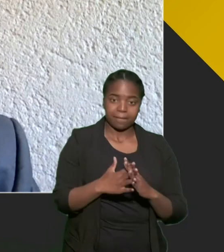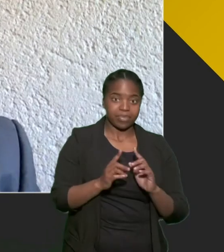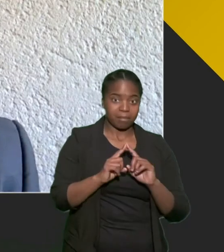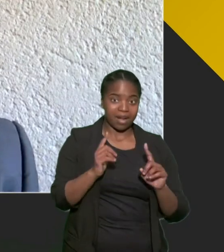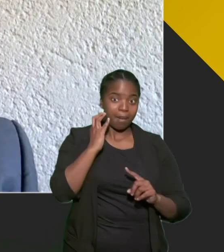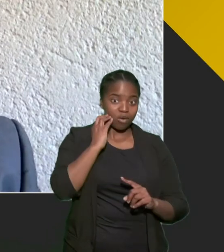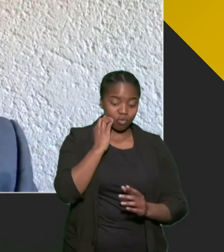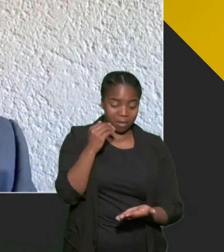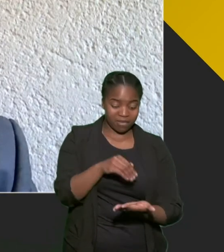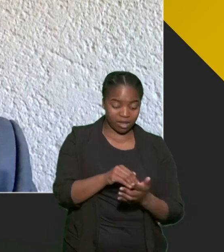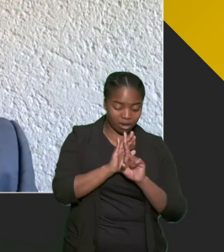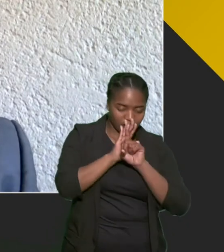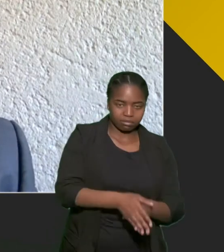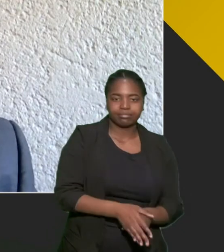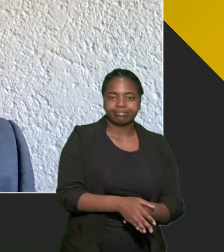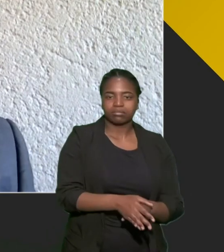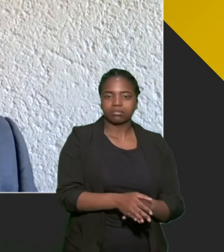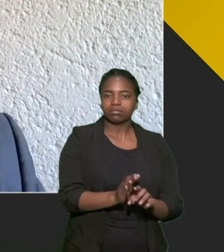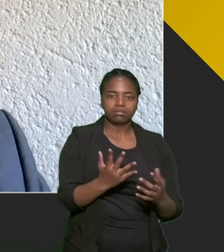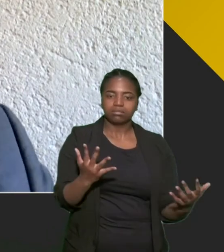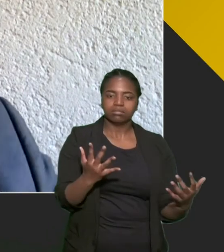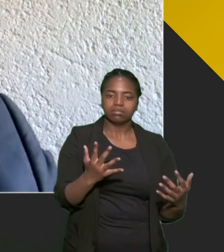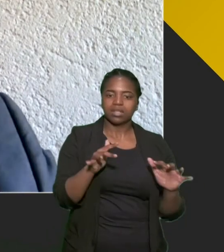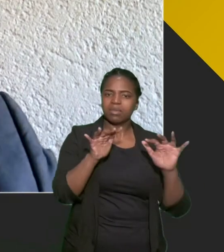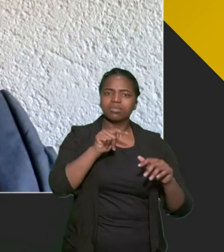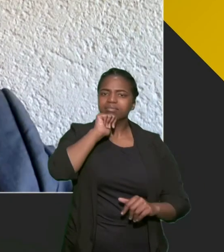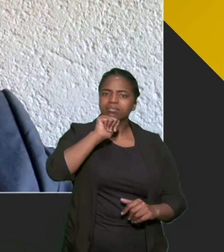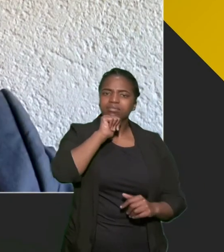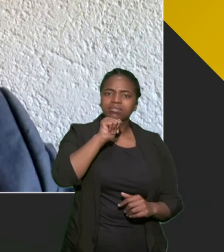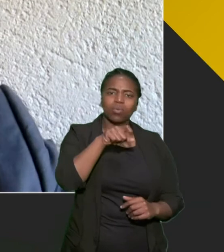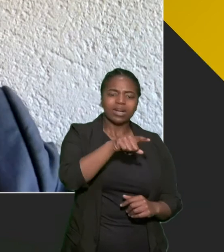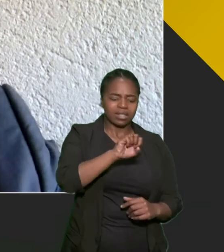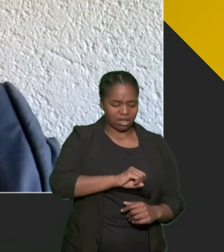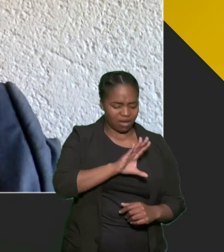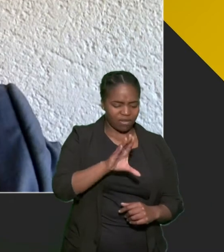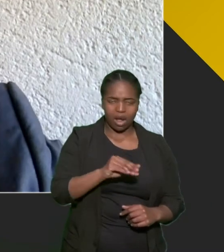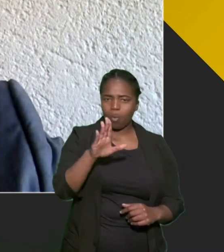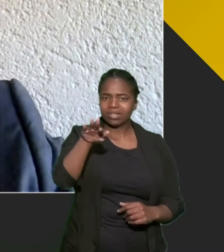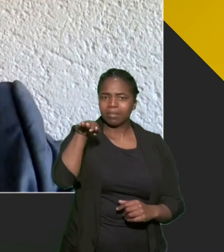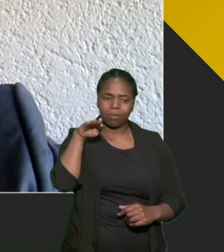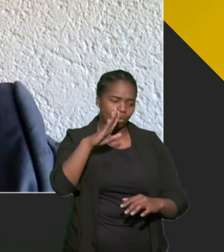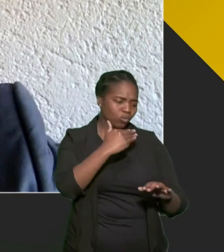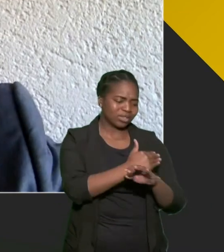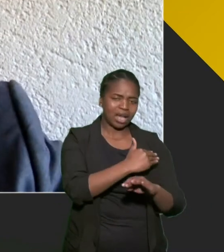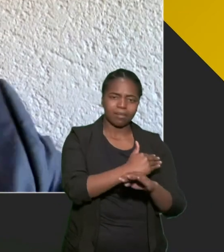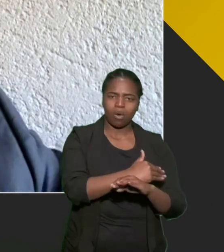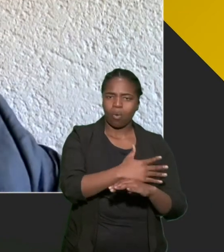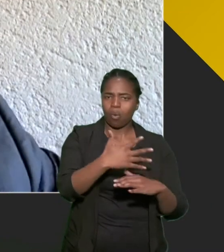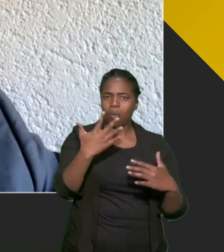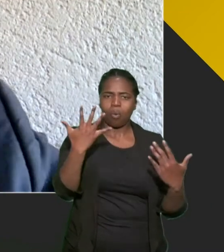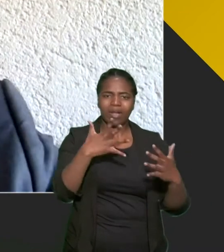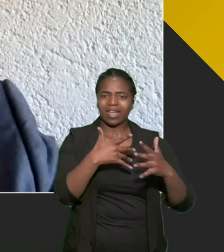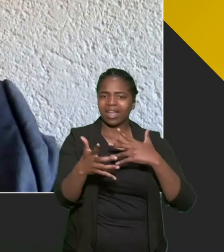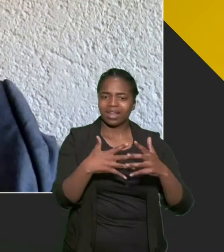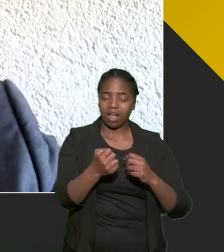was the same. Cecil John Rhodes didn't care about whether it's South Africa, Zimbabwe, Zambia, Malawi. He